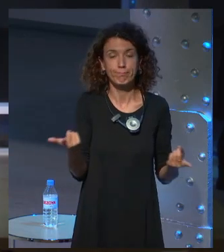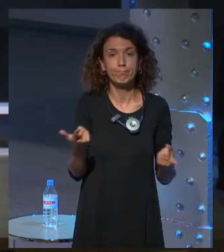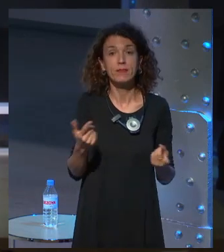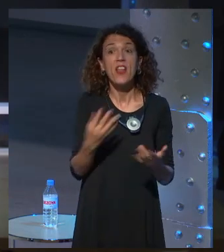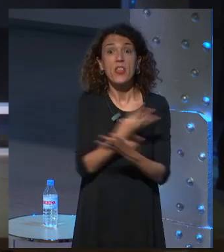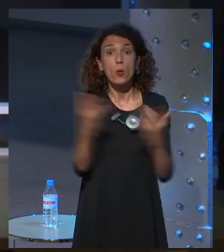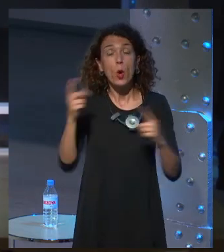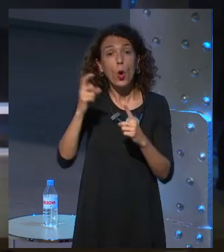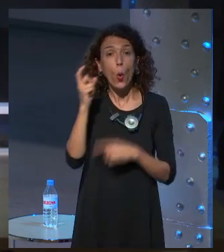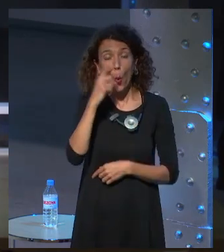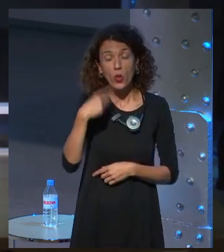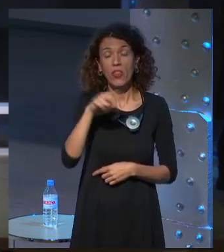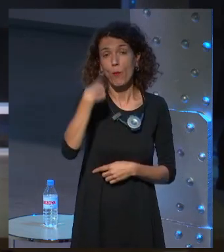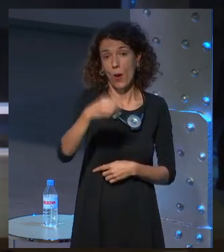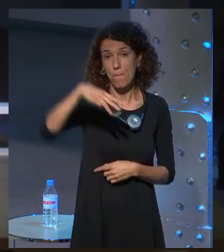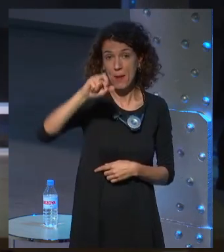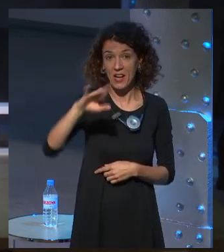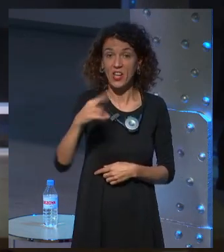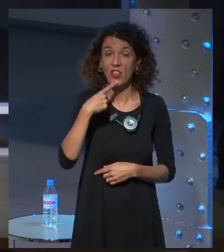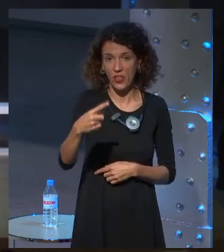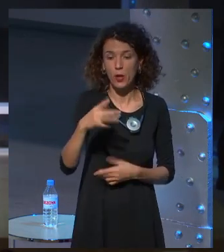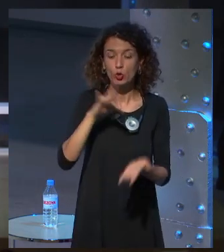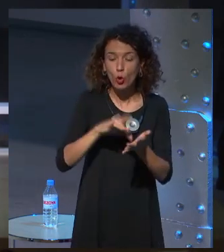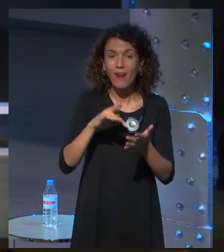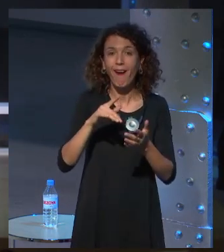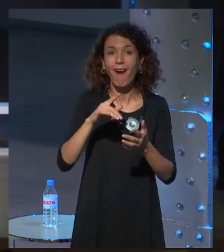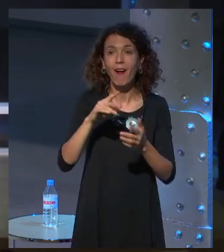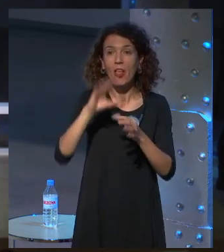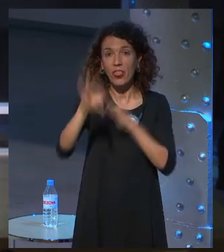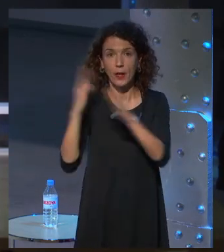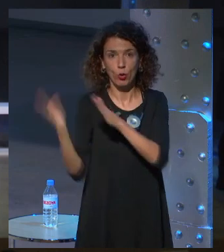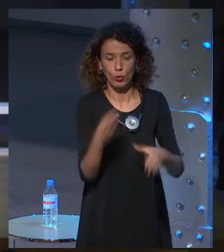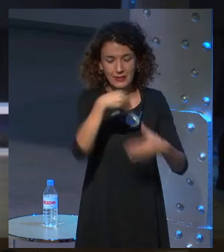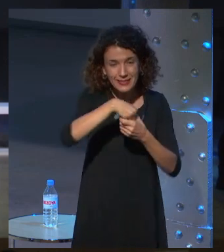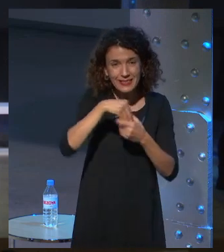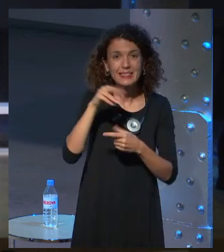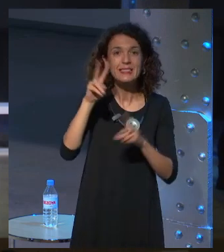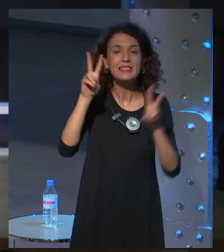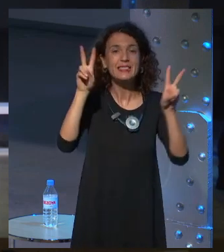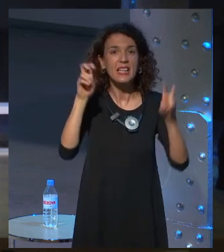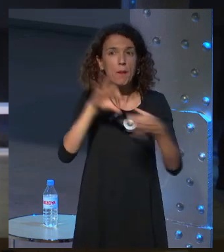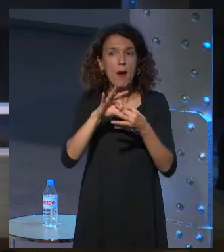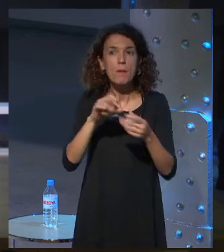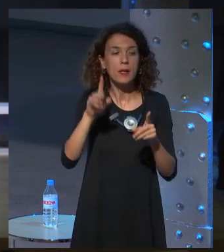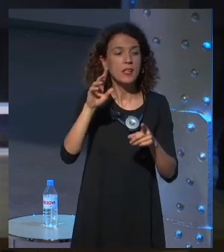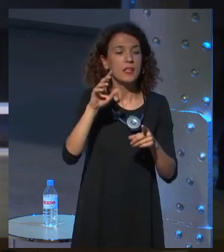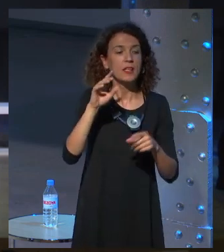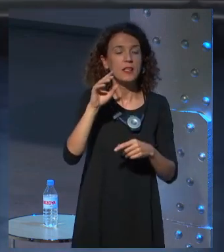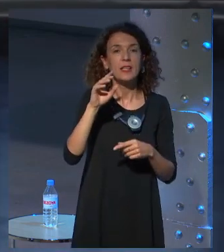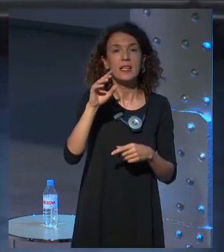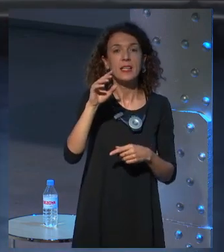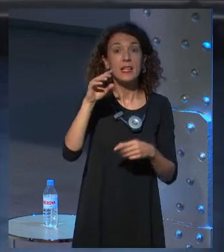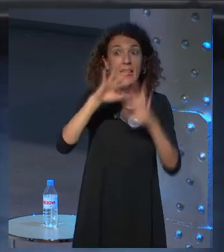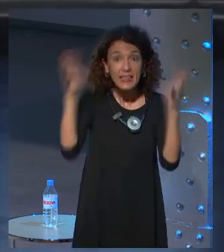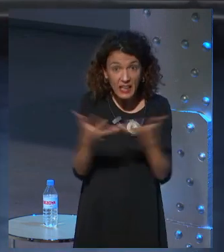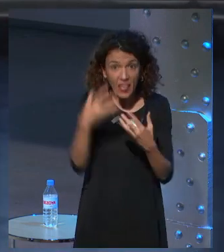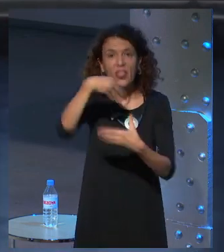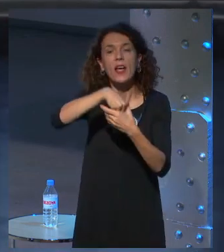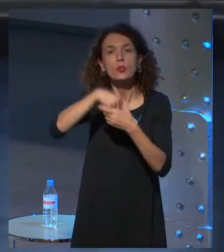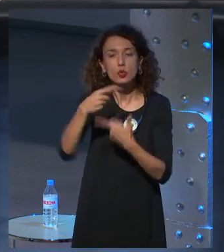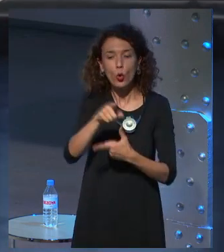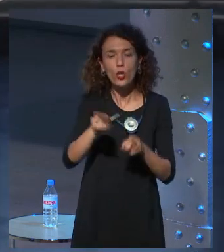of digital world, the future of labor, and so on. Then we will have a day with Eli Pariser to see